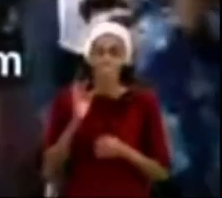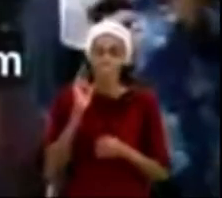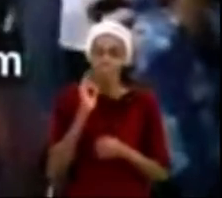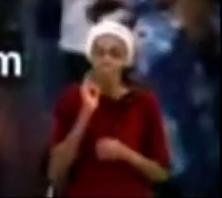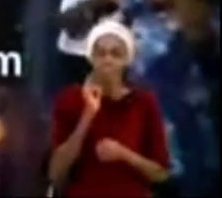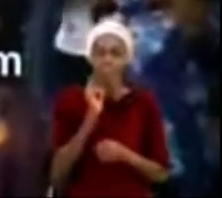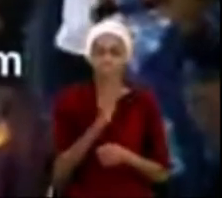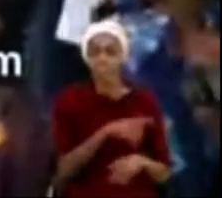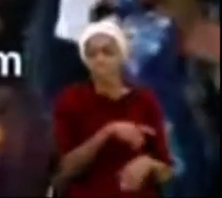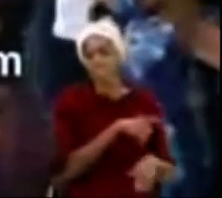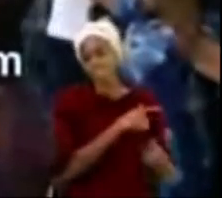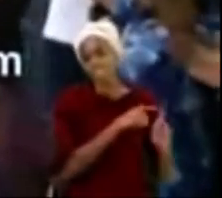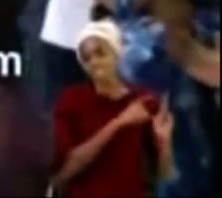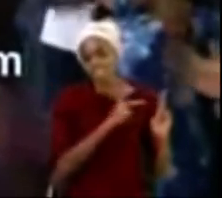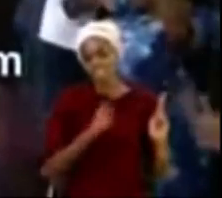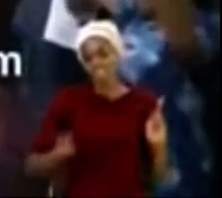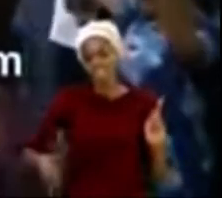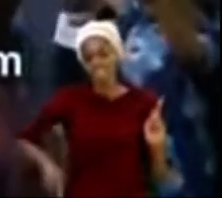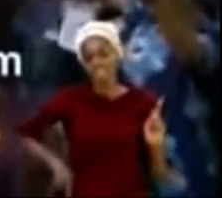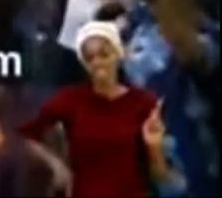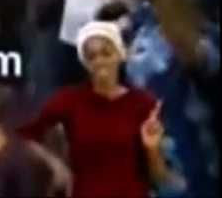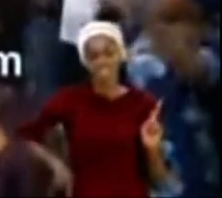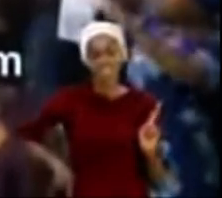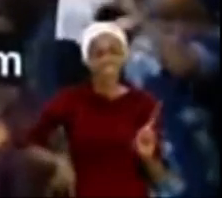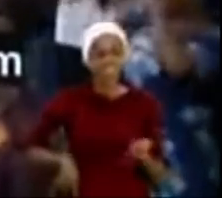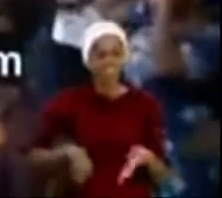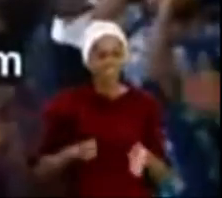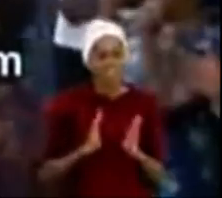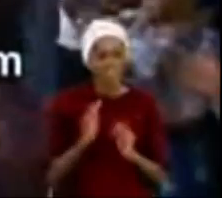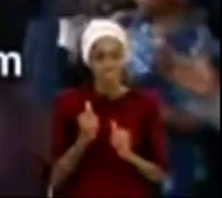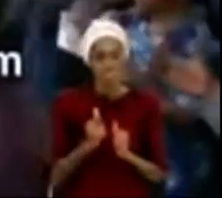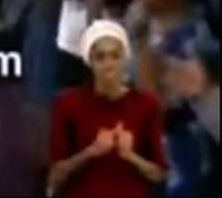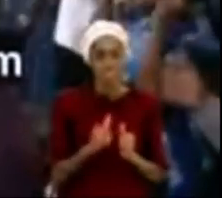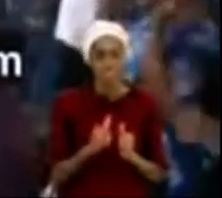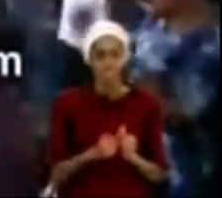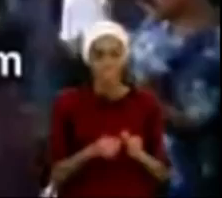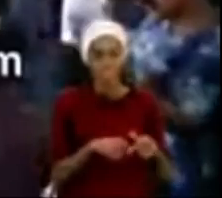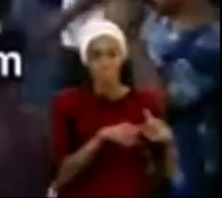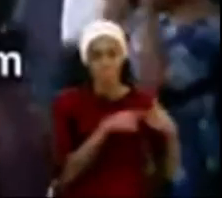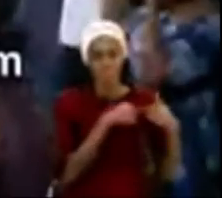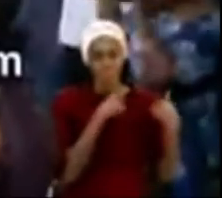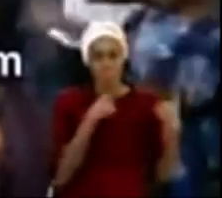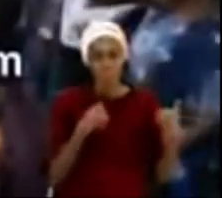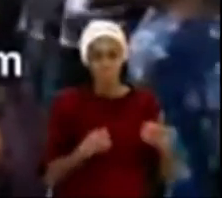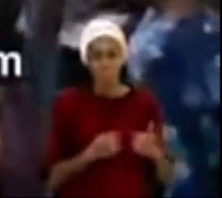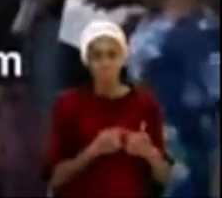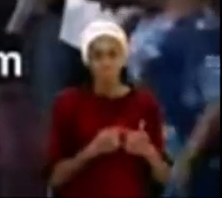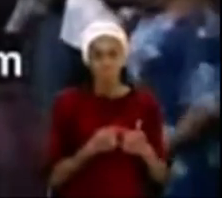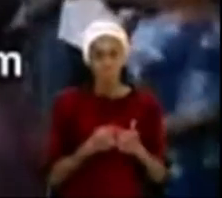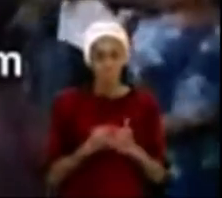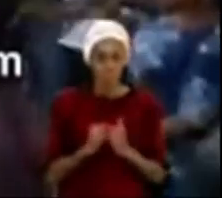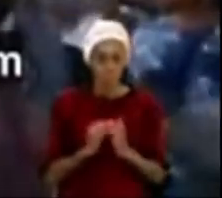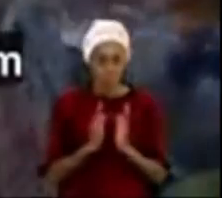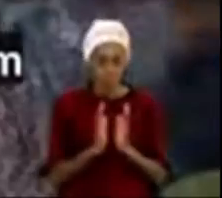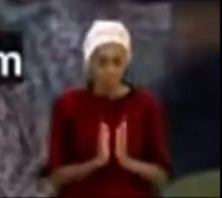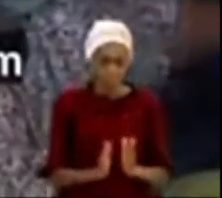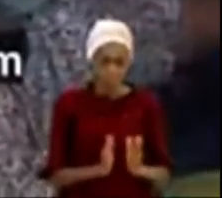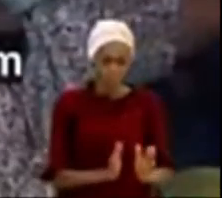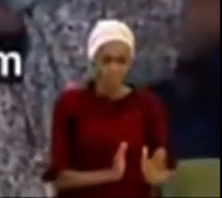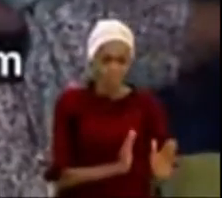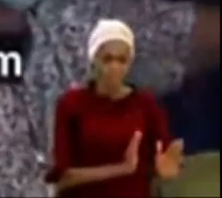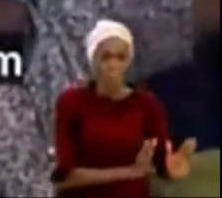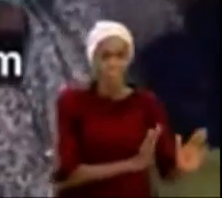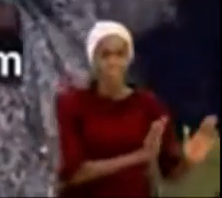Let every heart prepare him room. Heaven